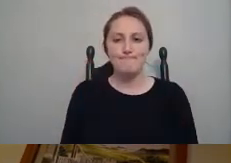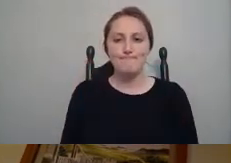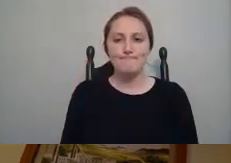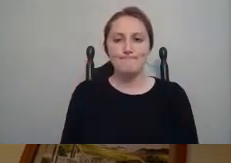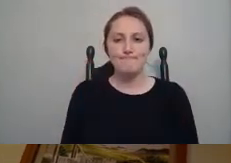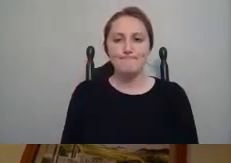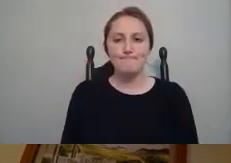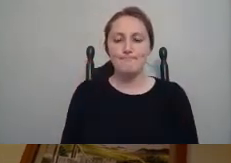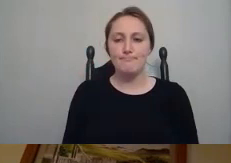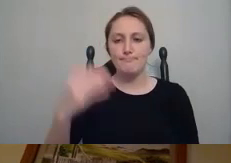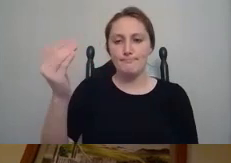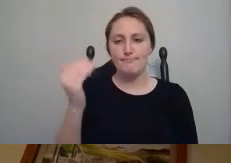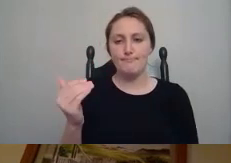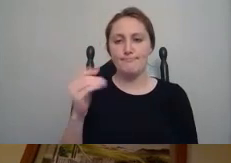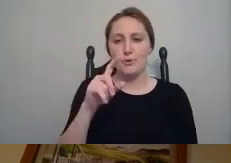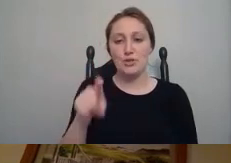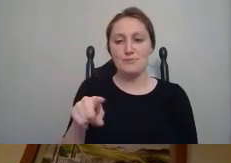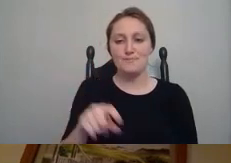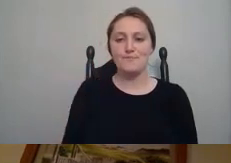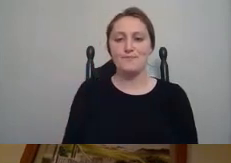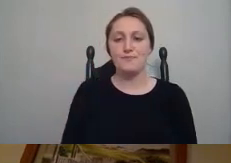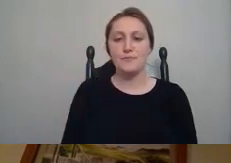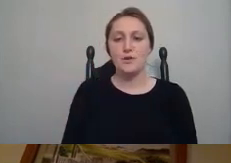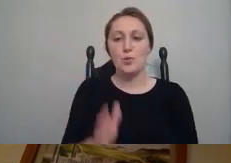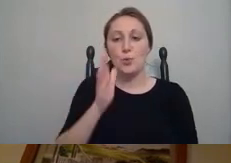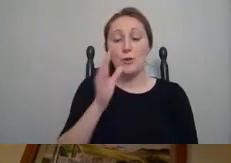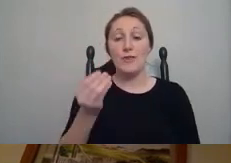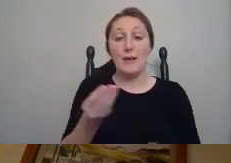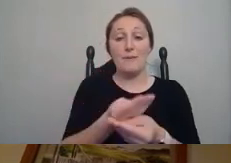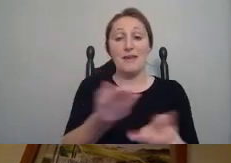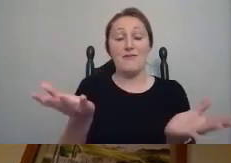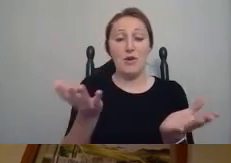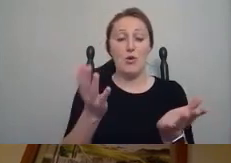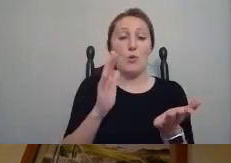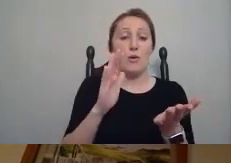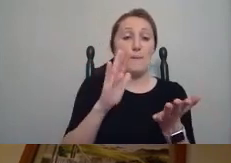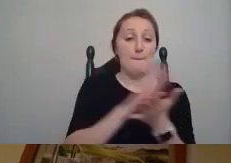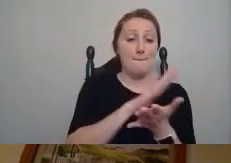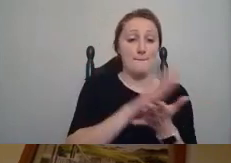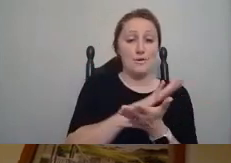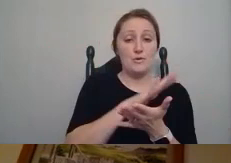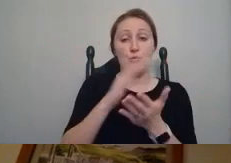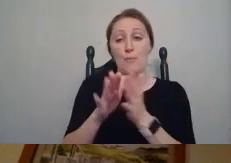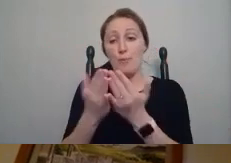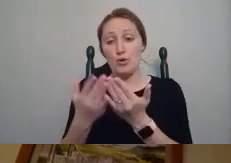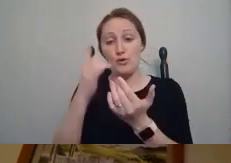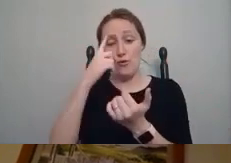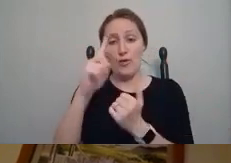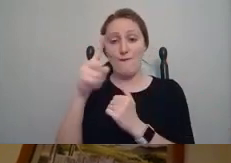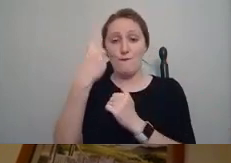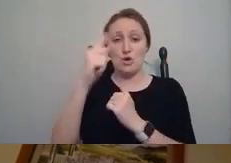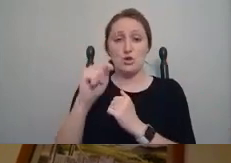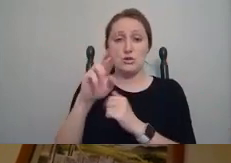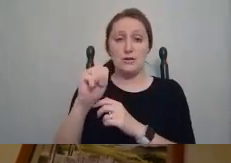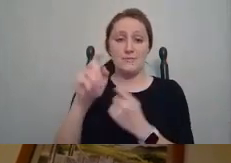Another question. Will there be issuance of books and/or packets for the first term, specifically